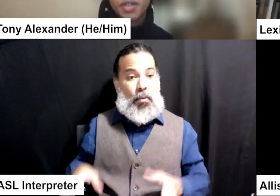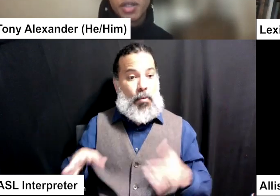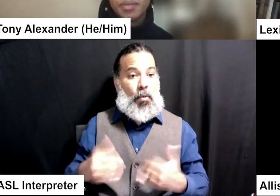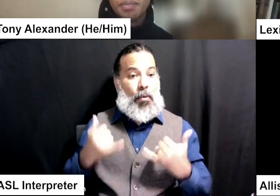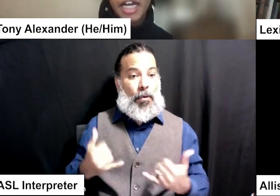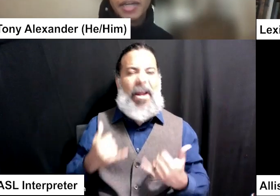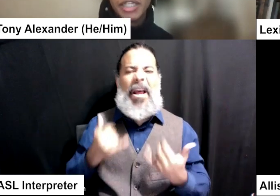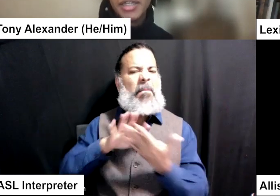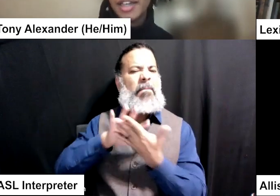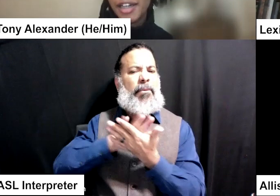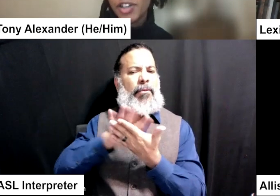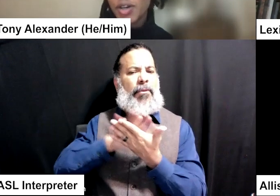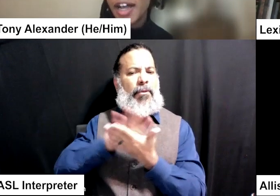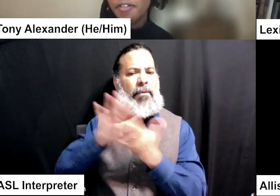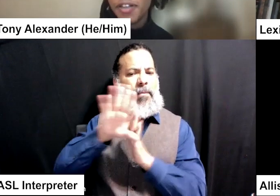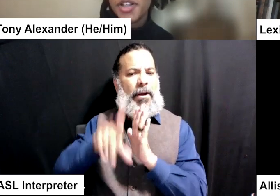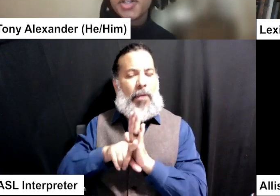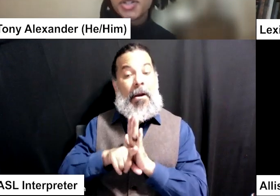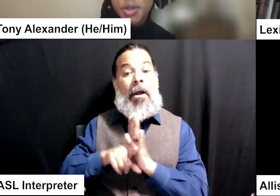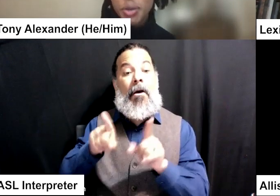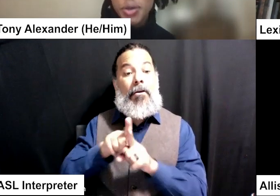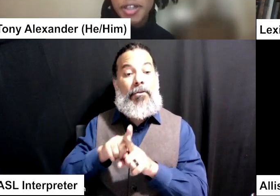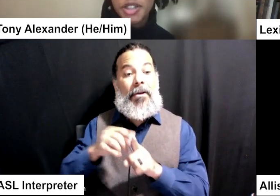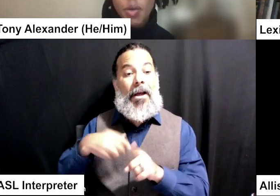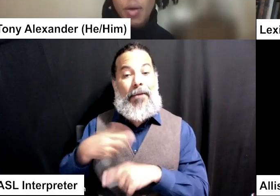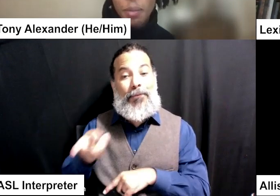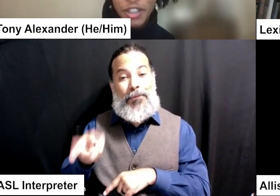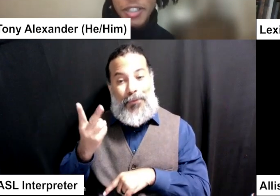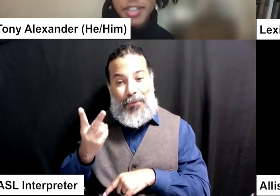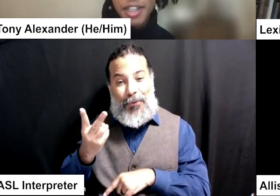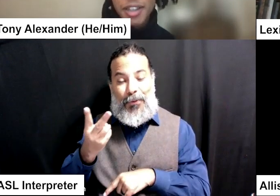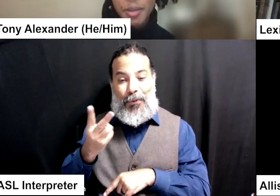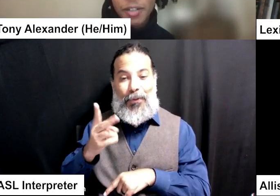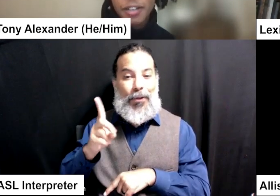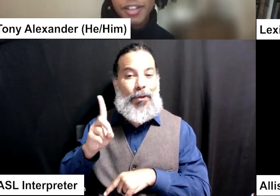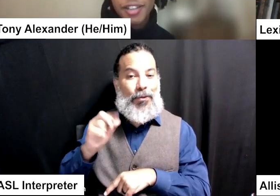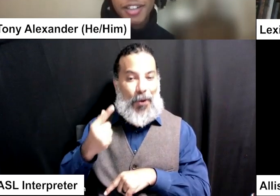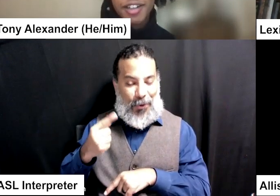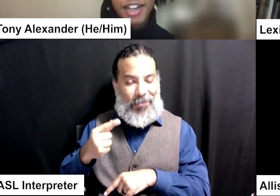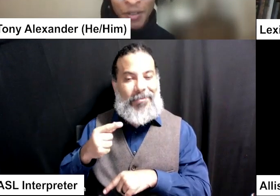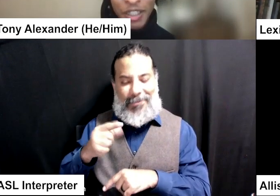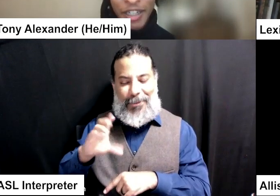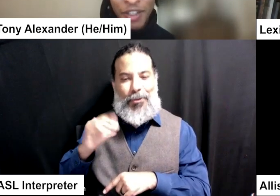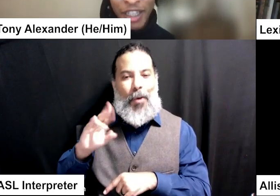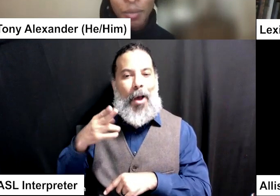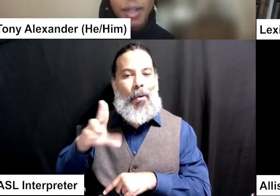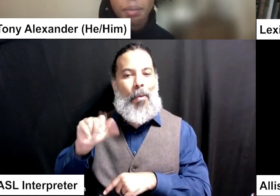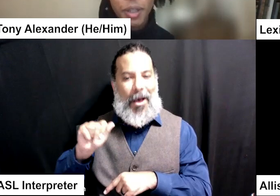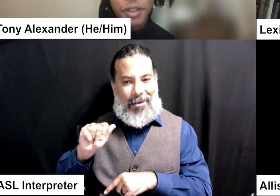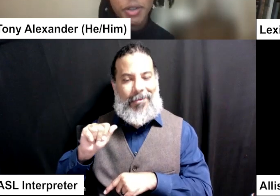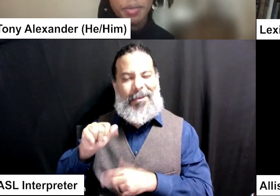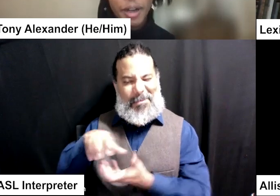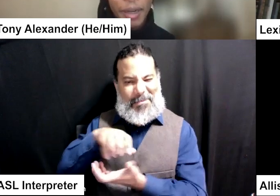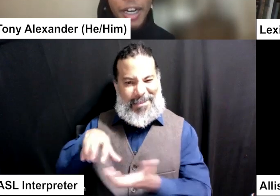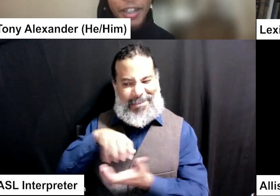that's blurred behind me. And I also have 2 Chihuahua mixes in the background that are out of sight of the camera,